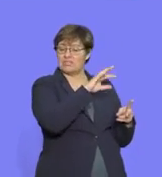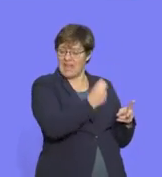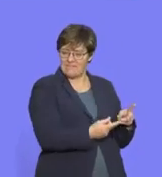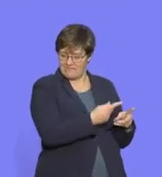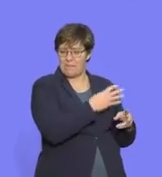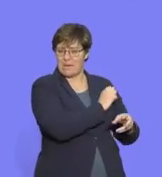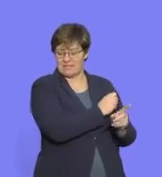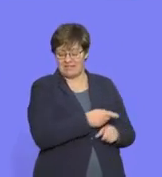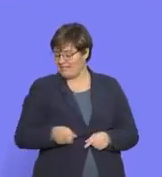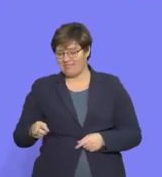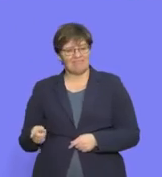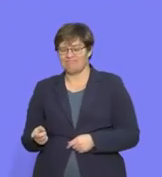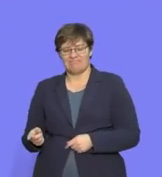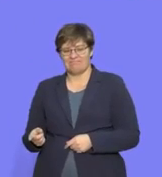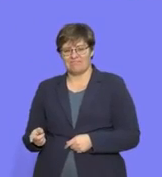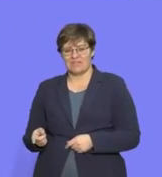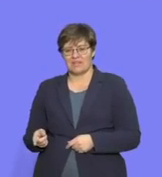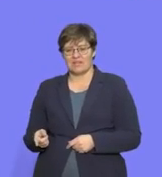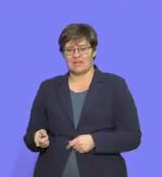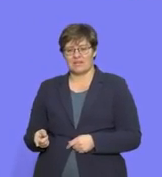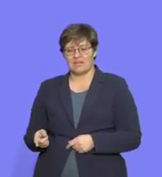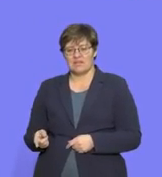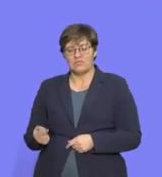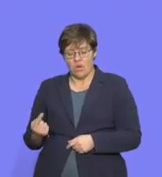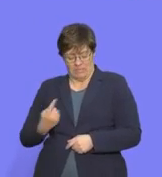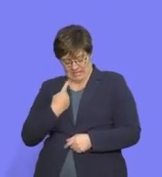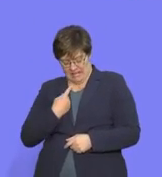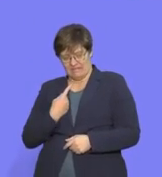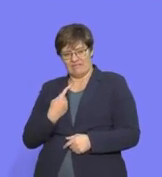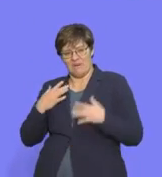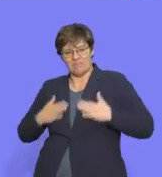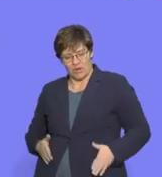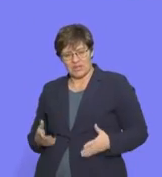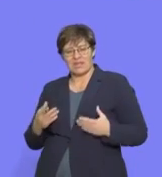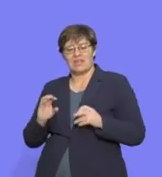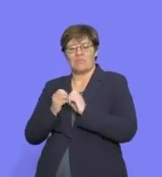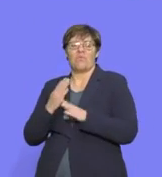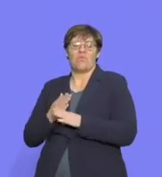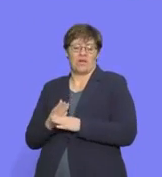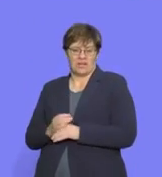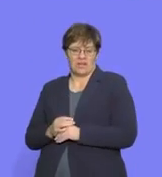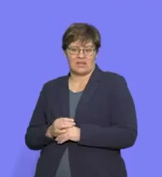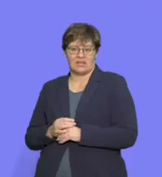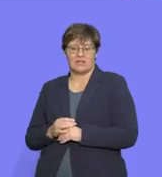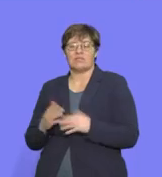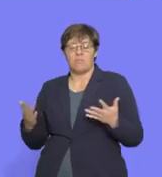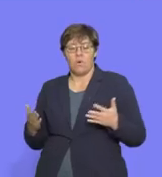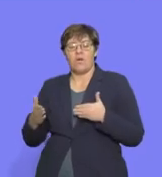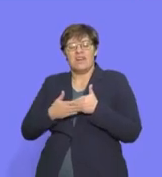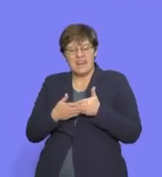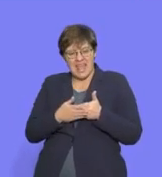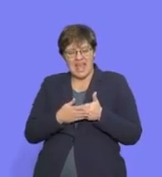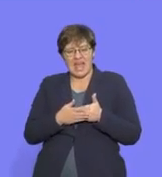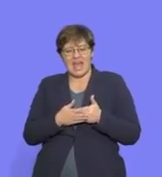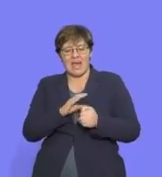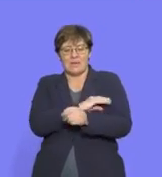you actually are a bit of you guys make it work. So very often the lymphatic system, you'll find it's near a muscle.